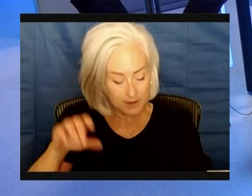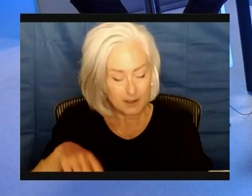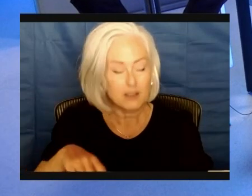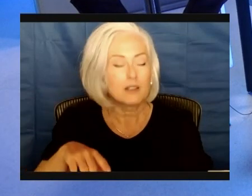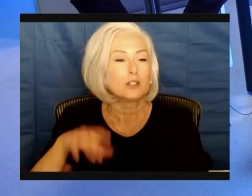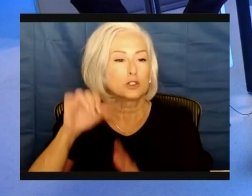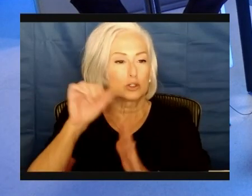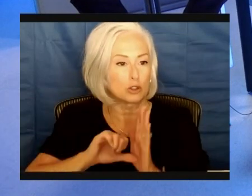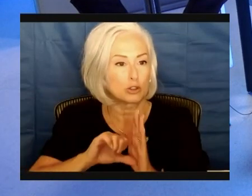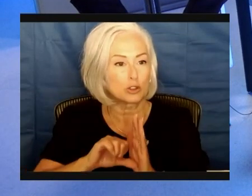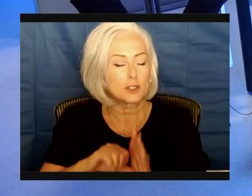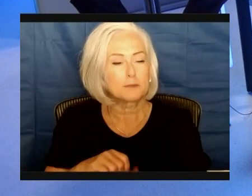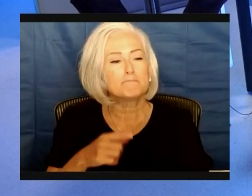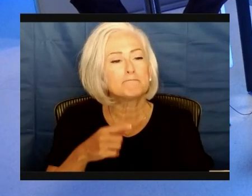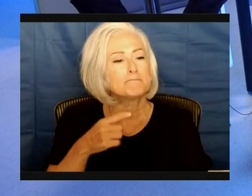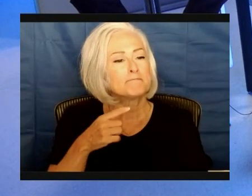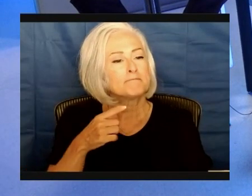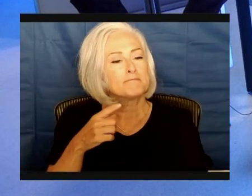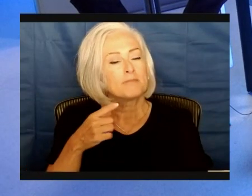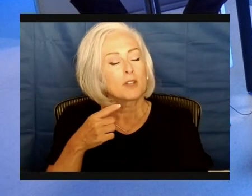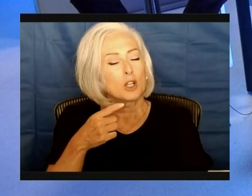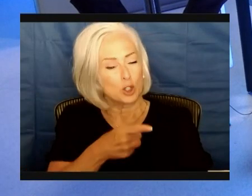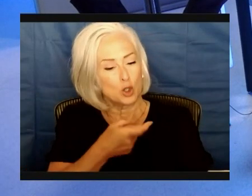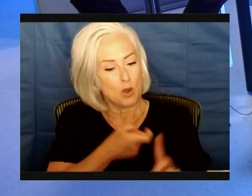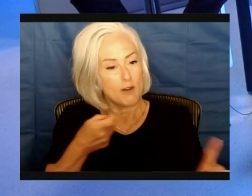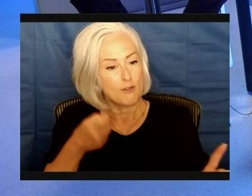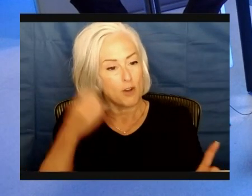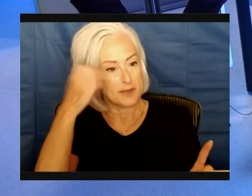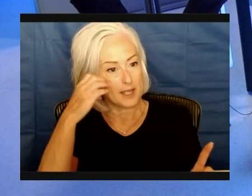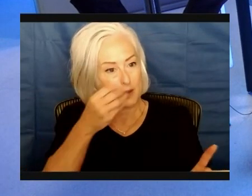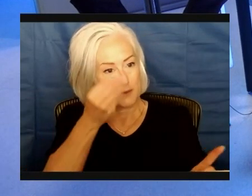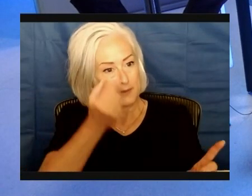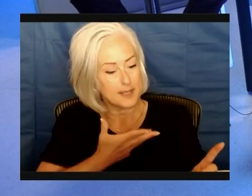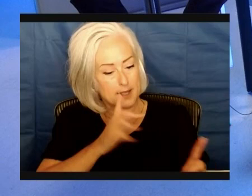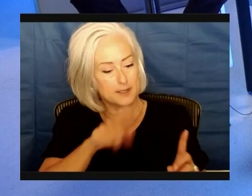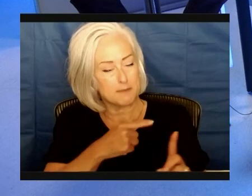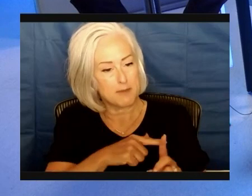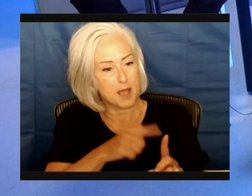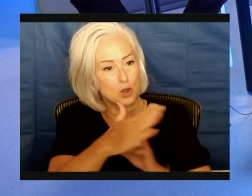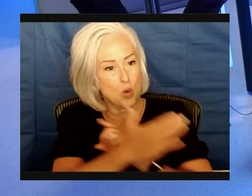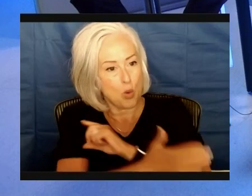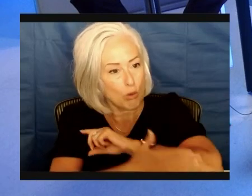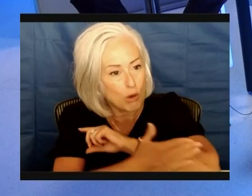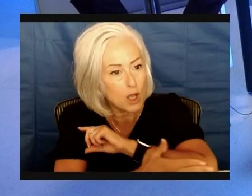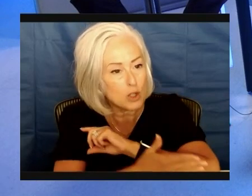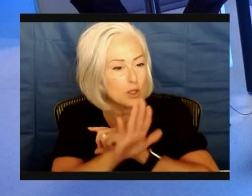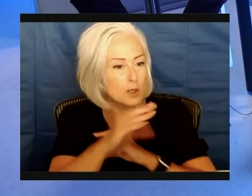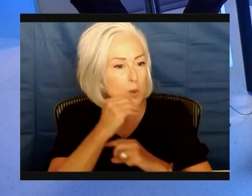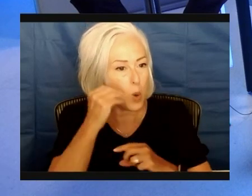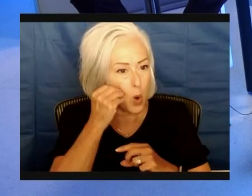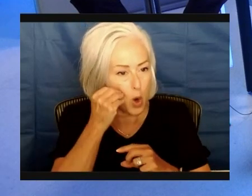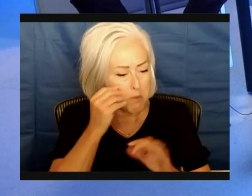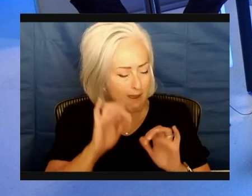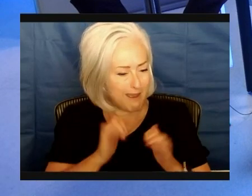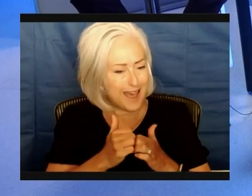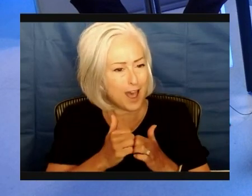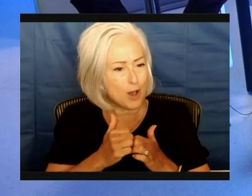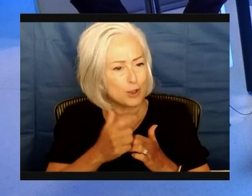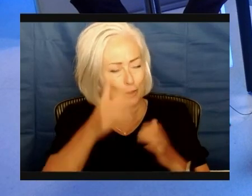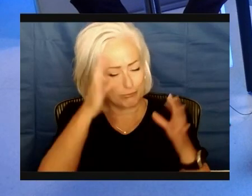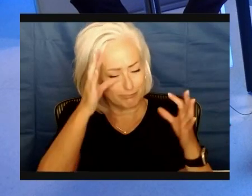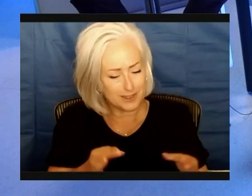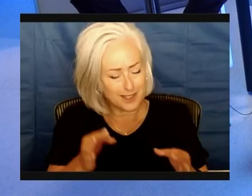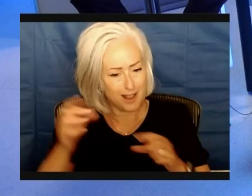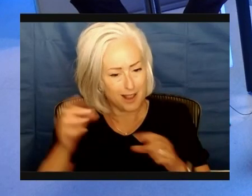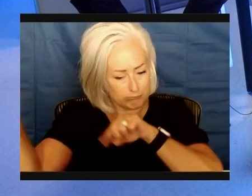Tell us a little bit about your country, your home there, and how do you ended up 8,000 miles away in Kansas City,